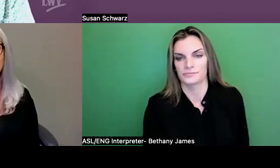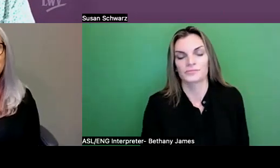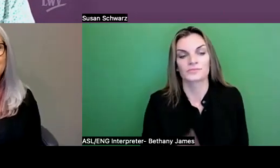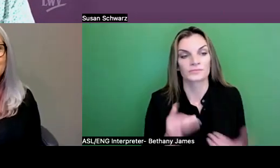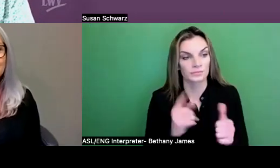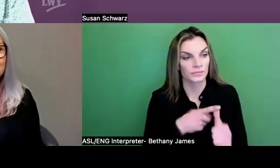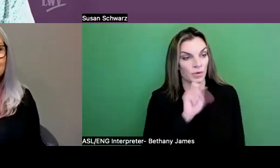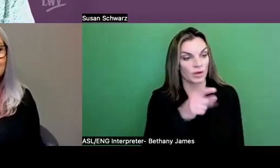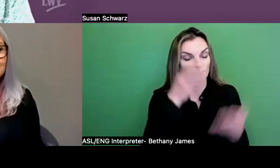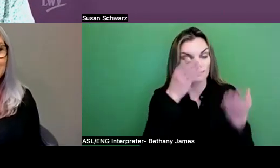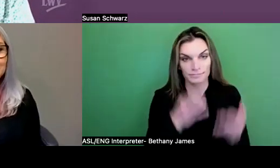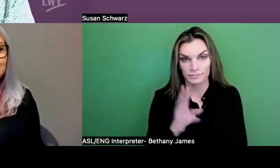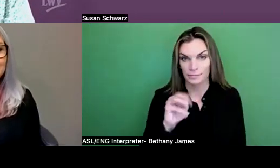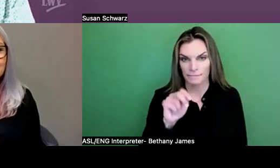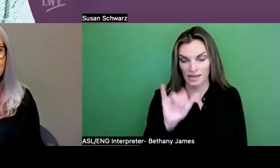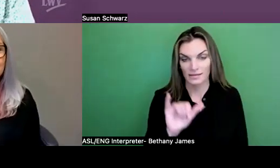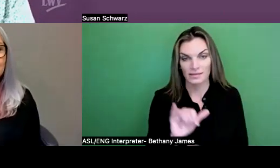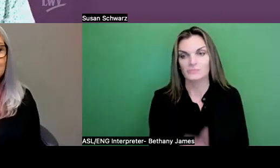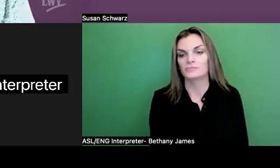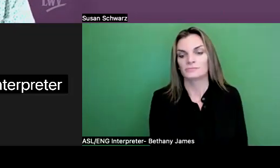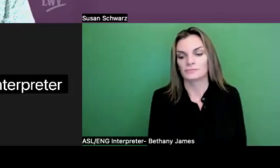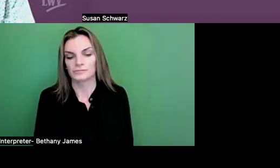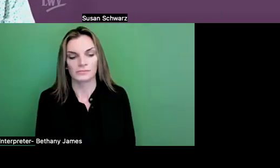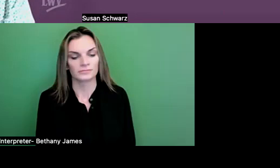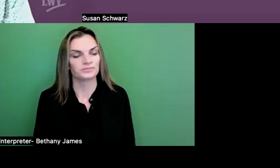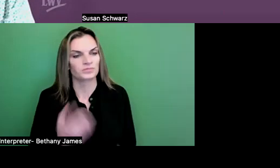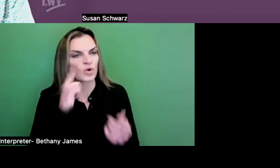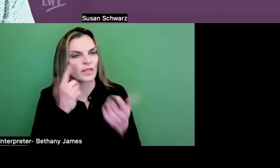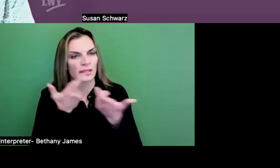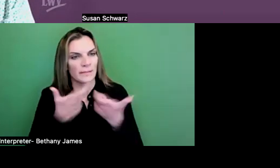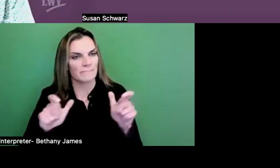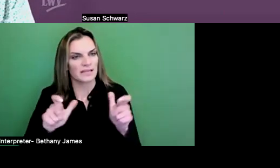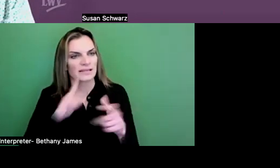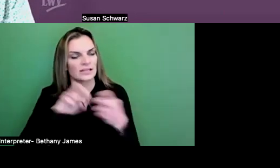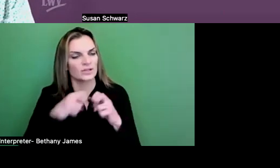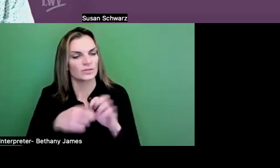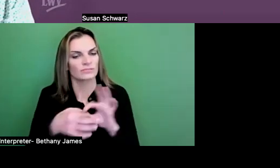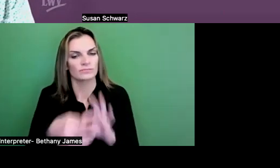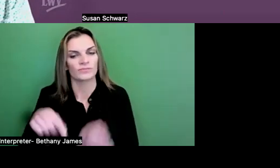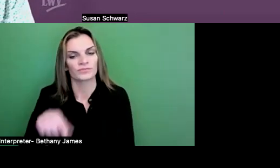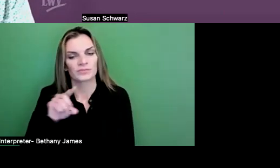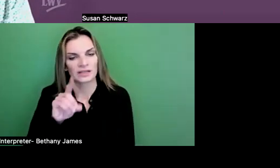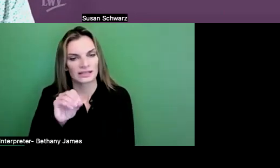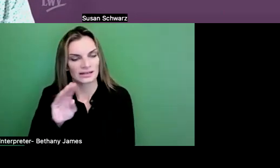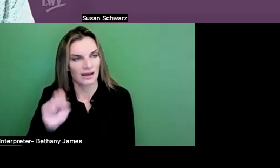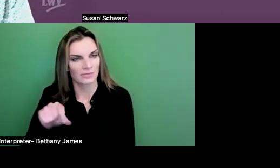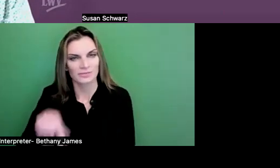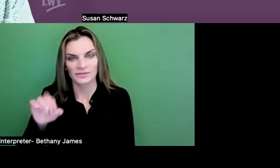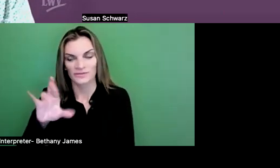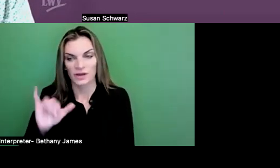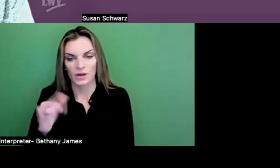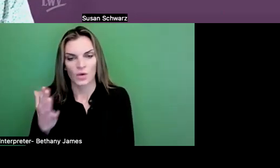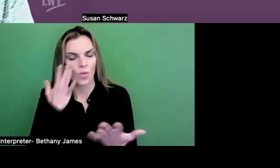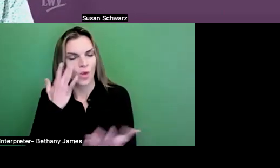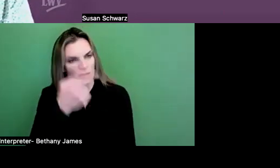Mr. Manley. What do you think are the main issues facing Dobbs Ferry, and what uniquely qualifies you to tackle